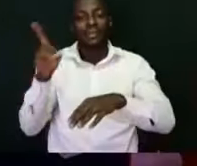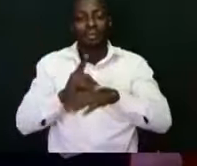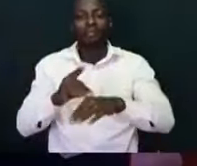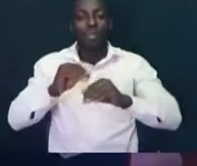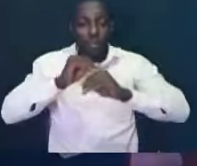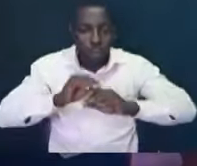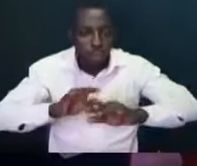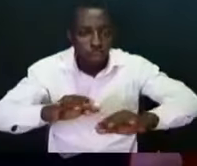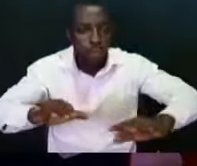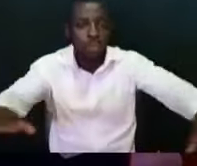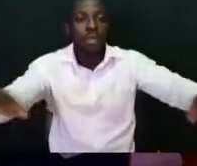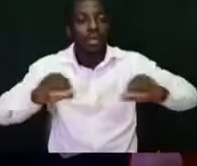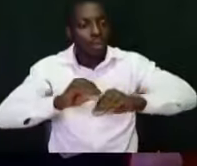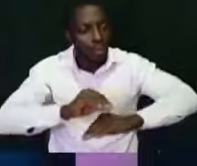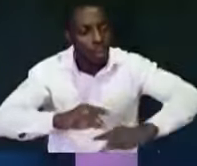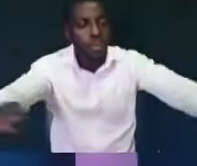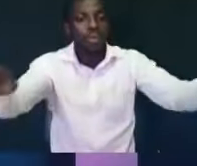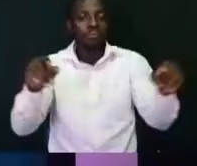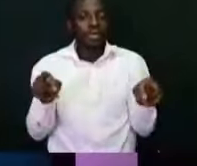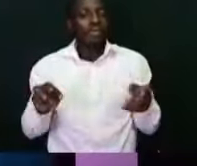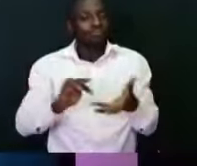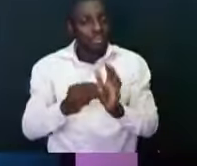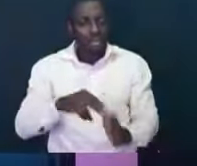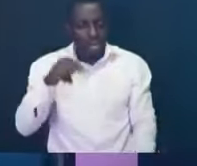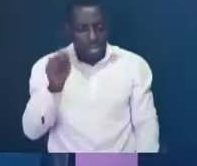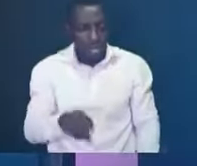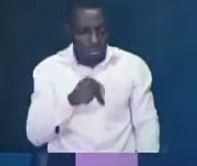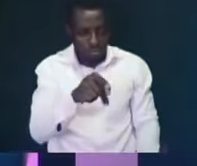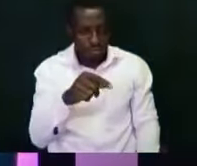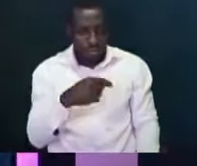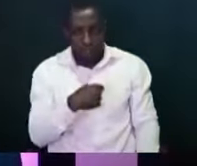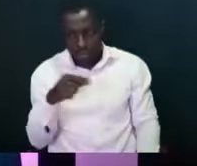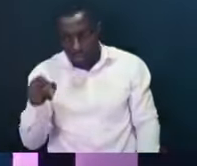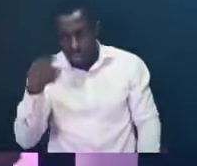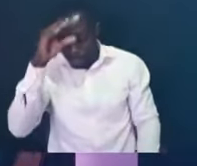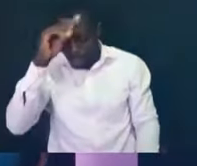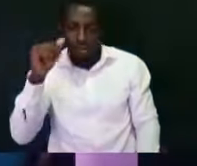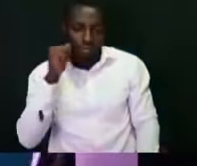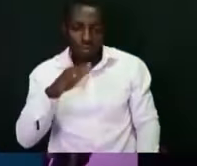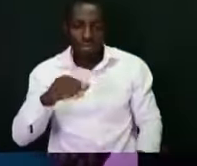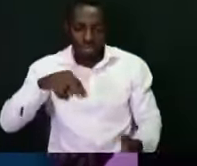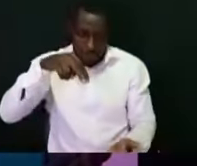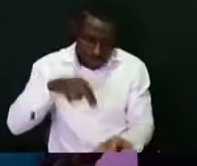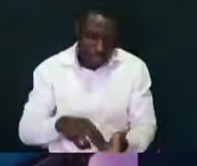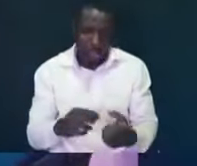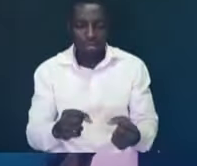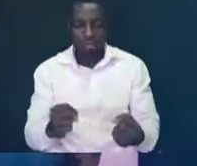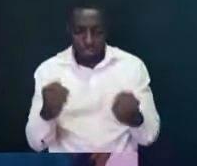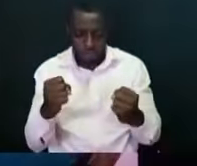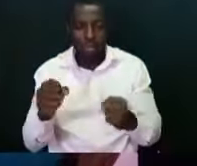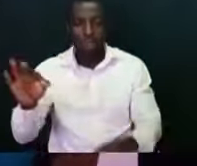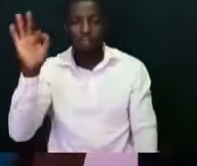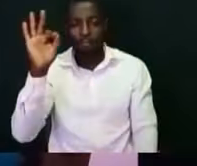moves the need for our generation is men and women who